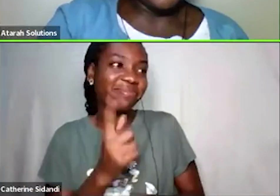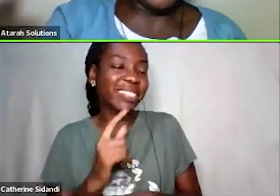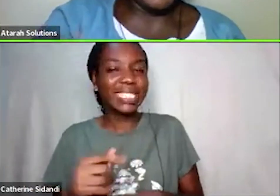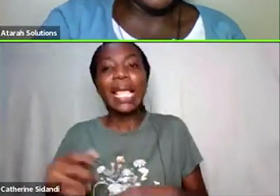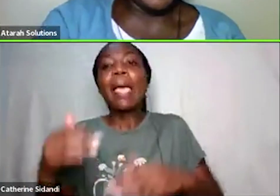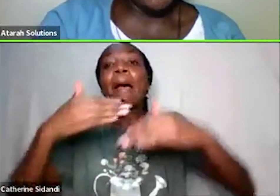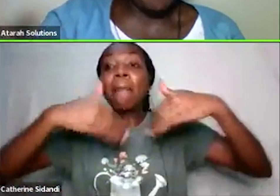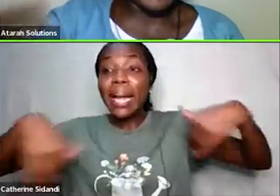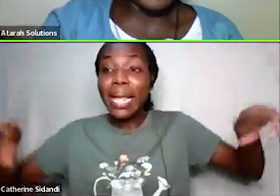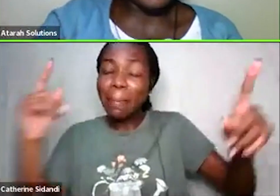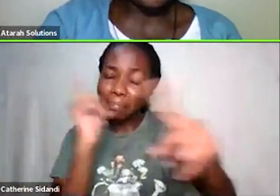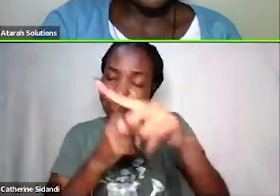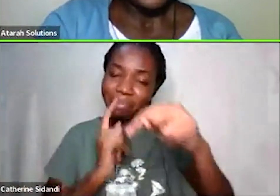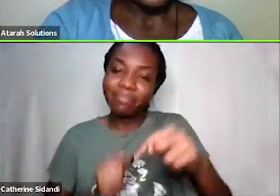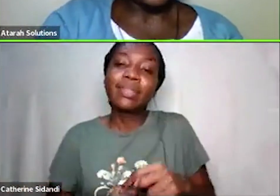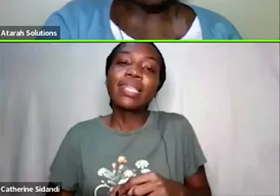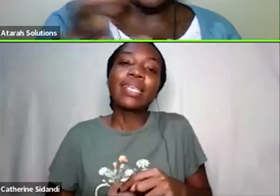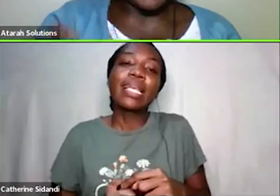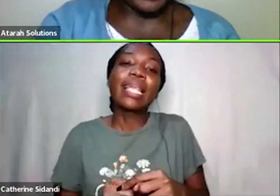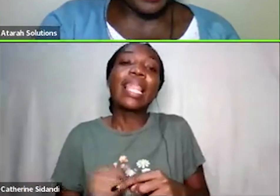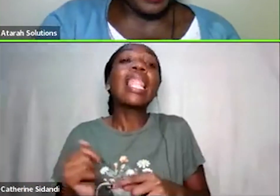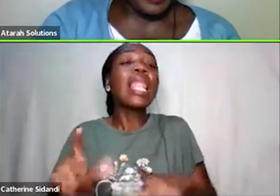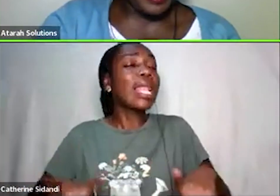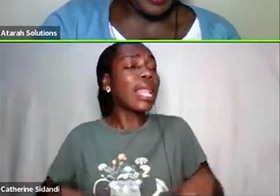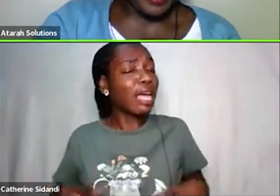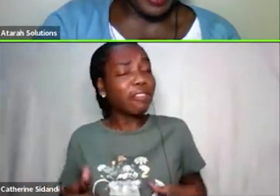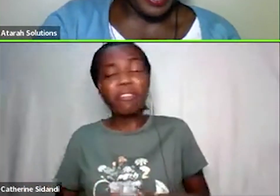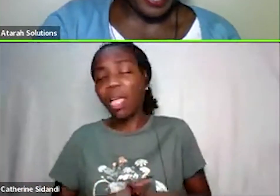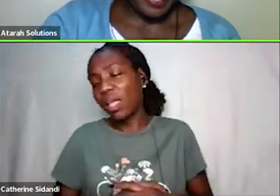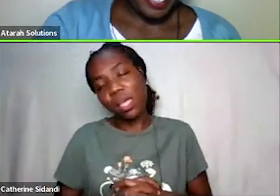beaten by life and by